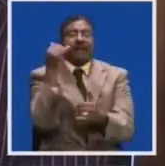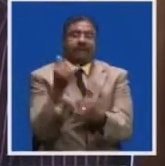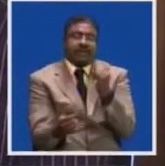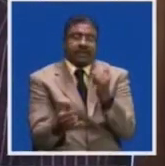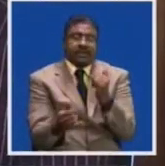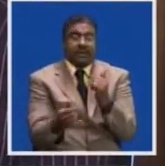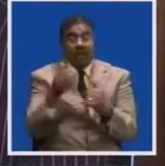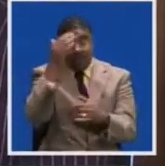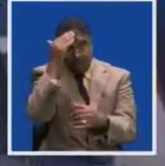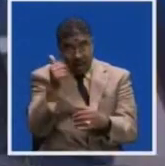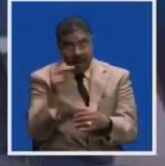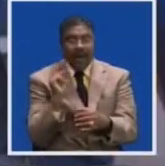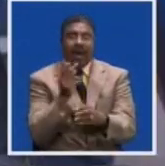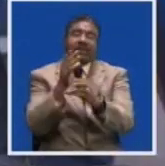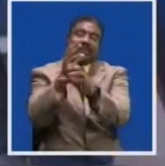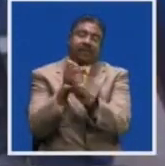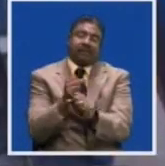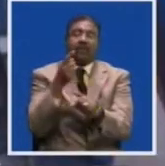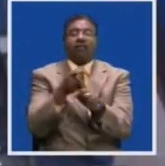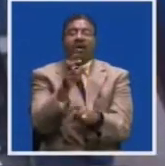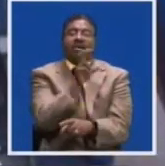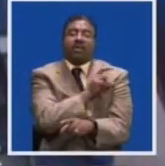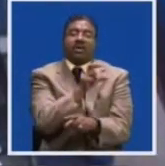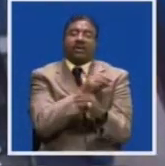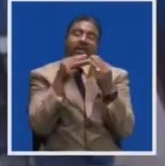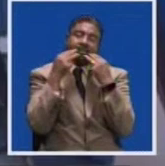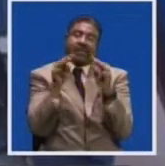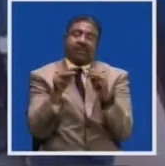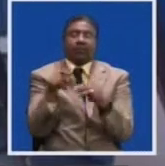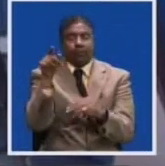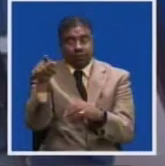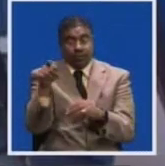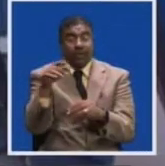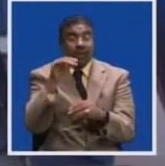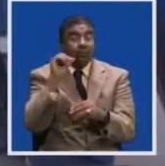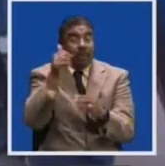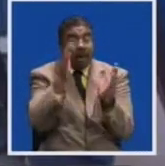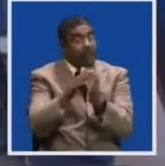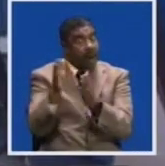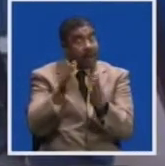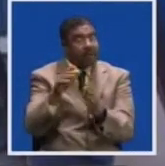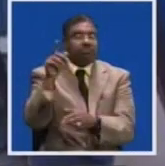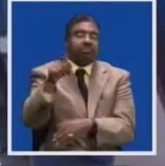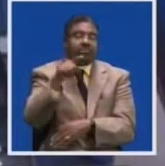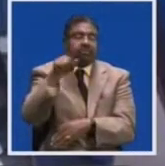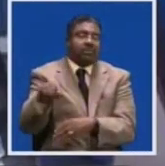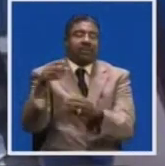just received the notice from the Zambia police not to go ahead with the